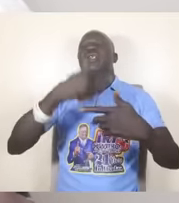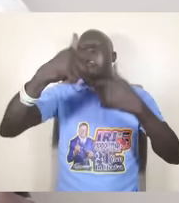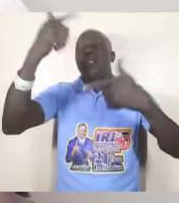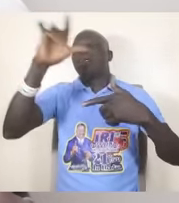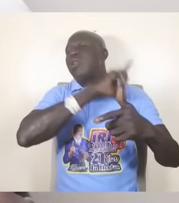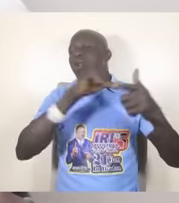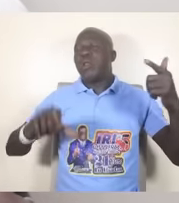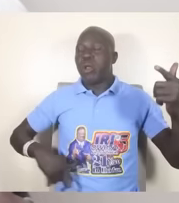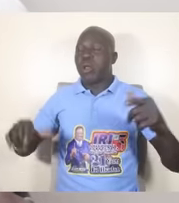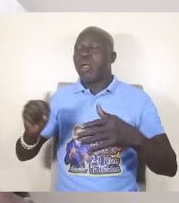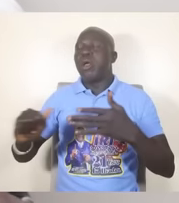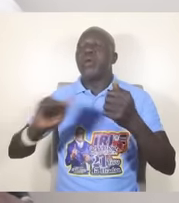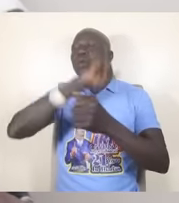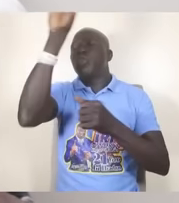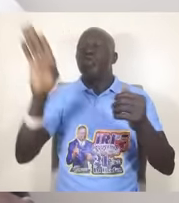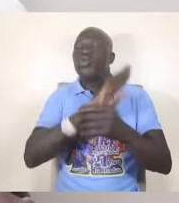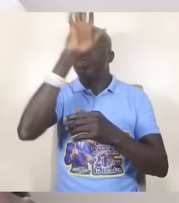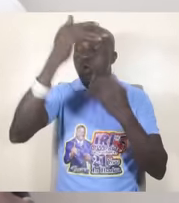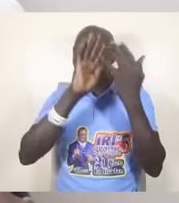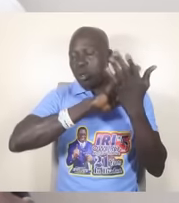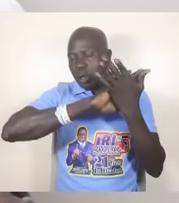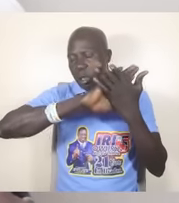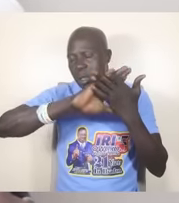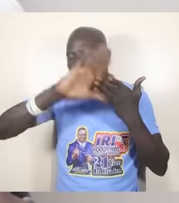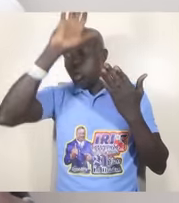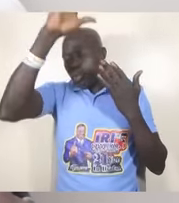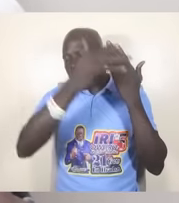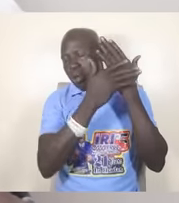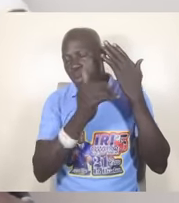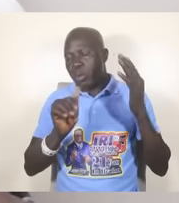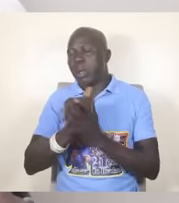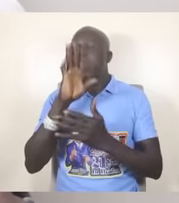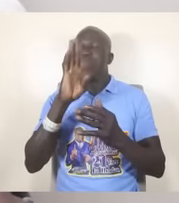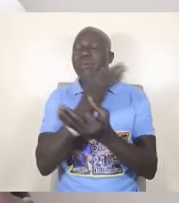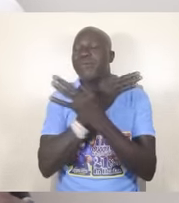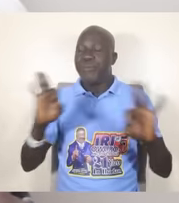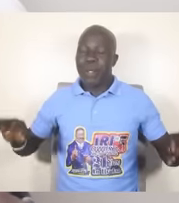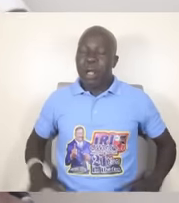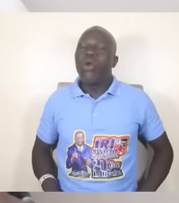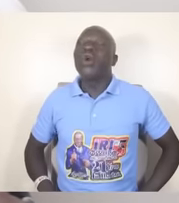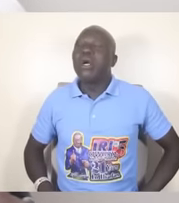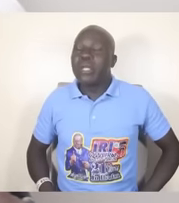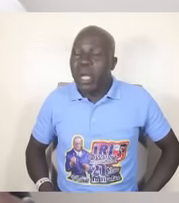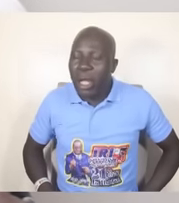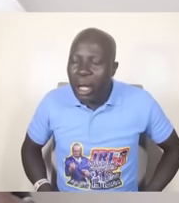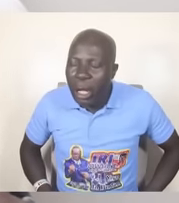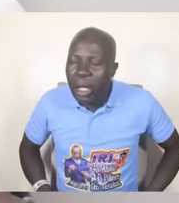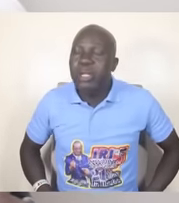generational causes in my life. Don't wait, every causes of generation. Oh, no. Lord, cleanse them with your